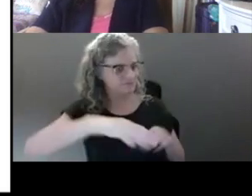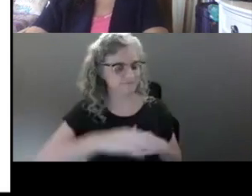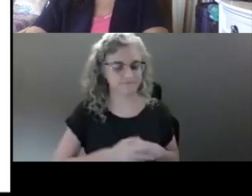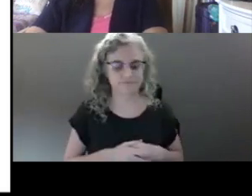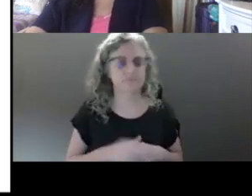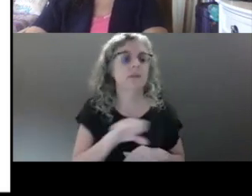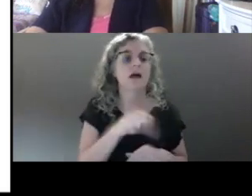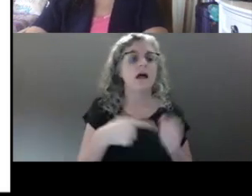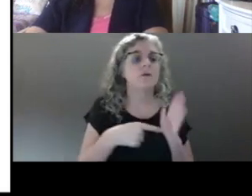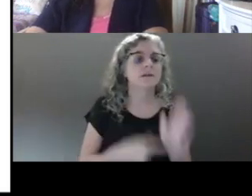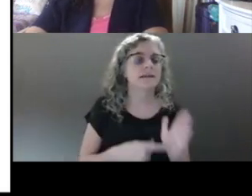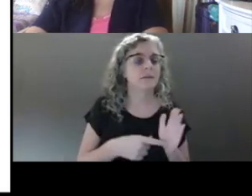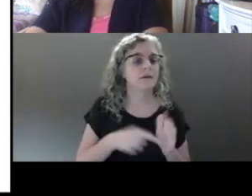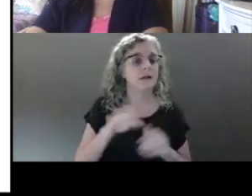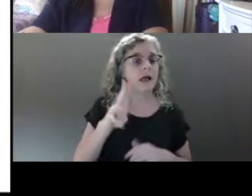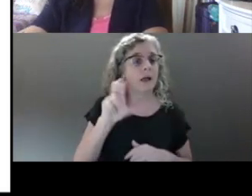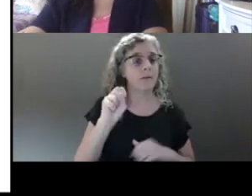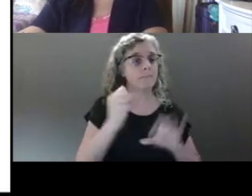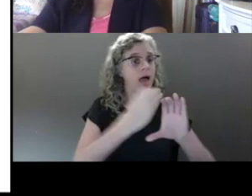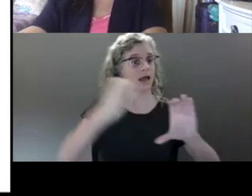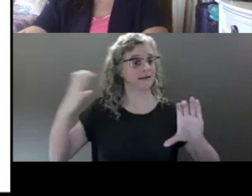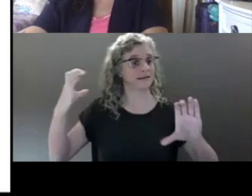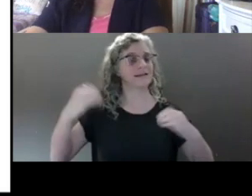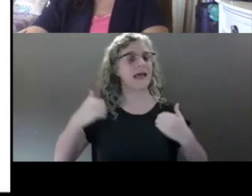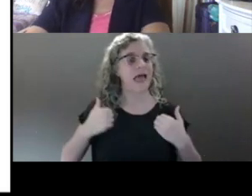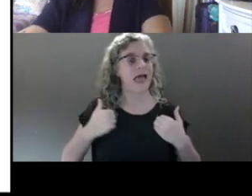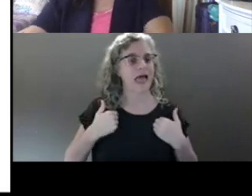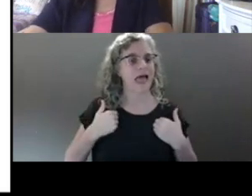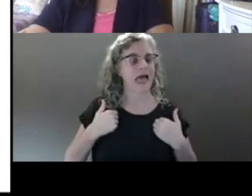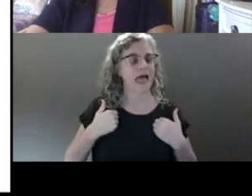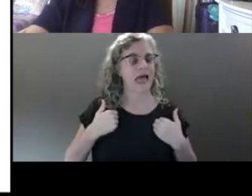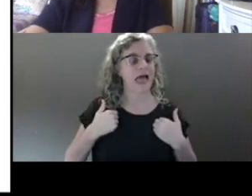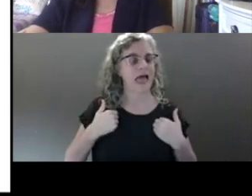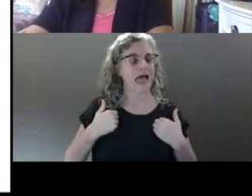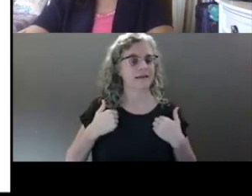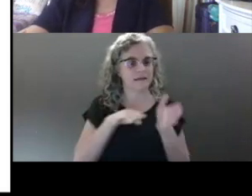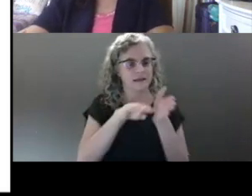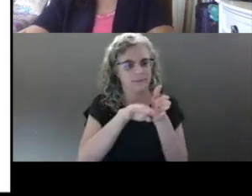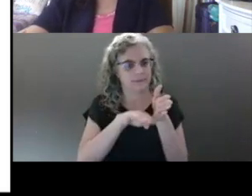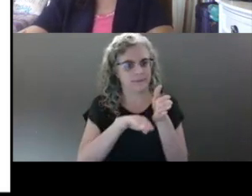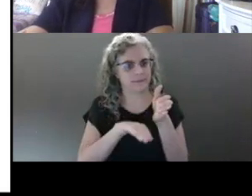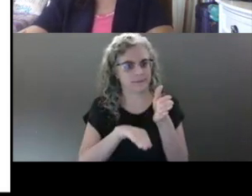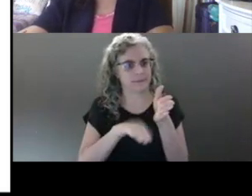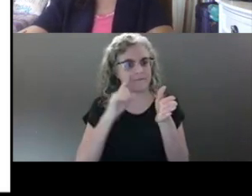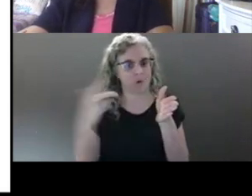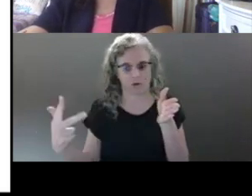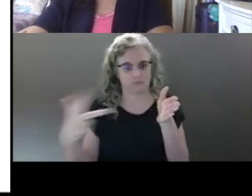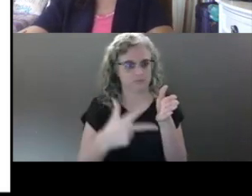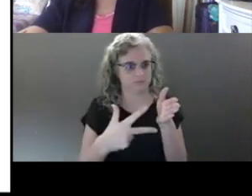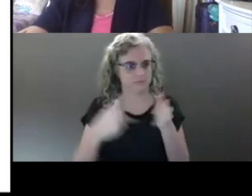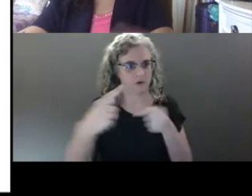use transportation and travel freely. It also includes communication,